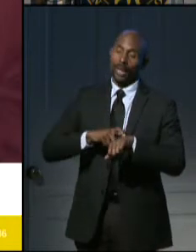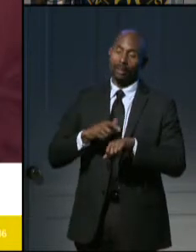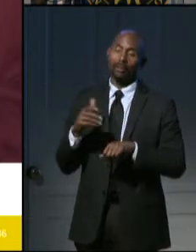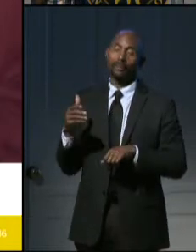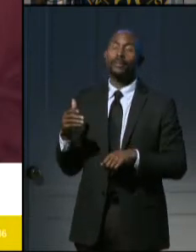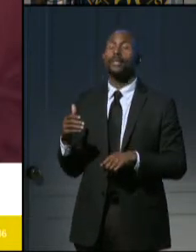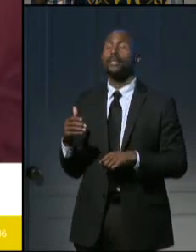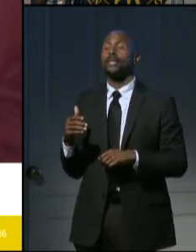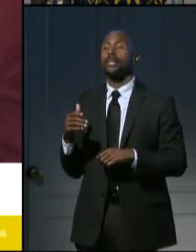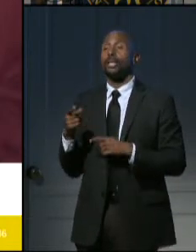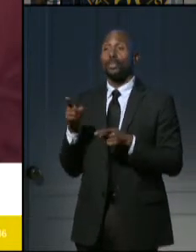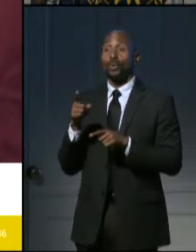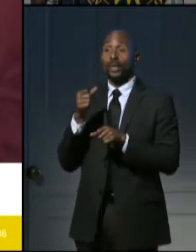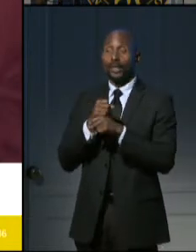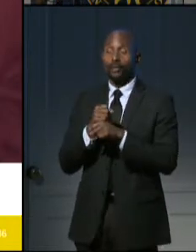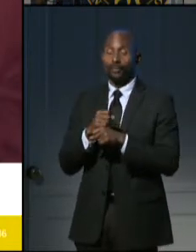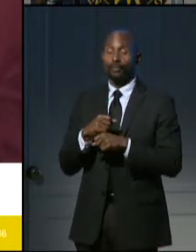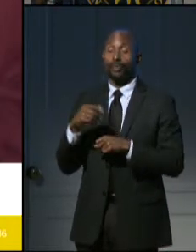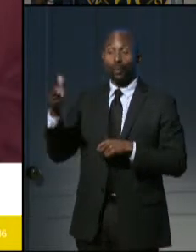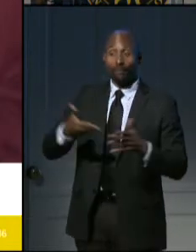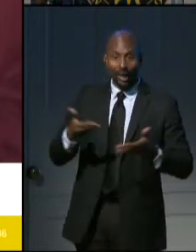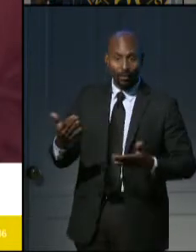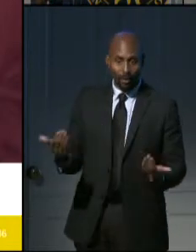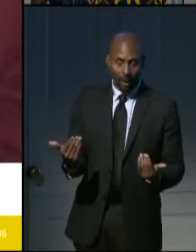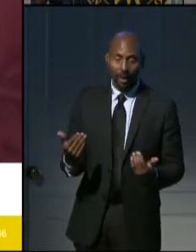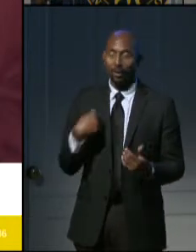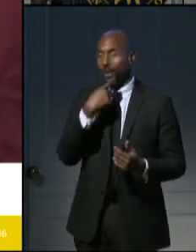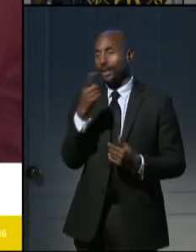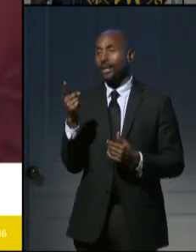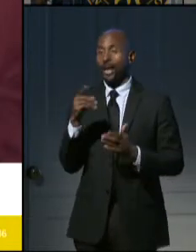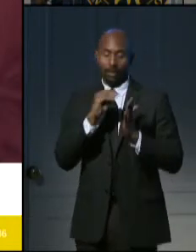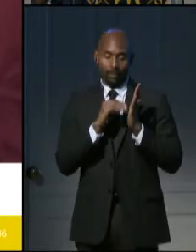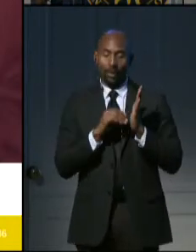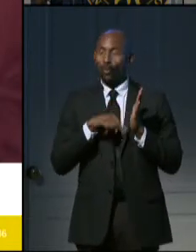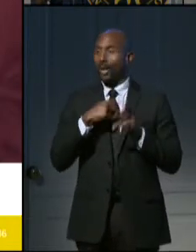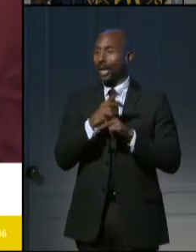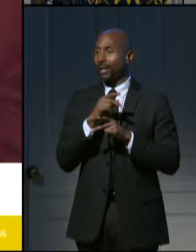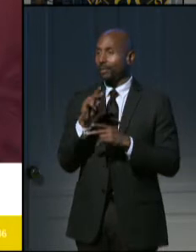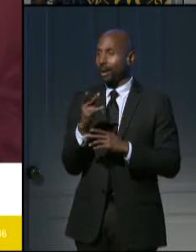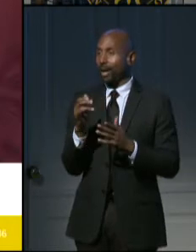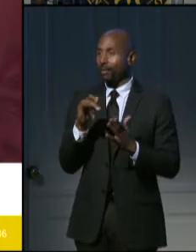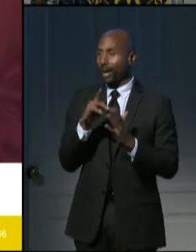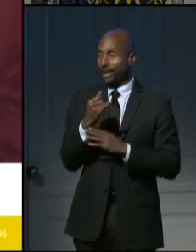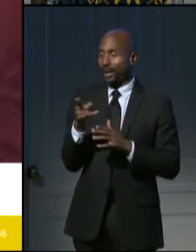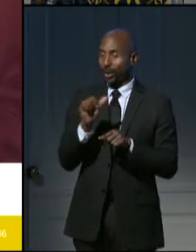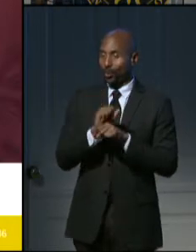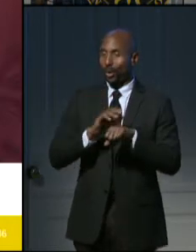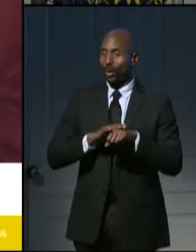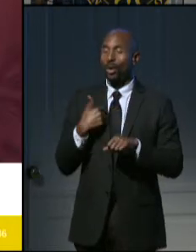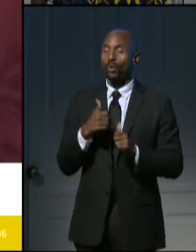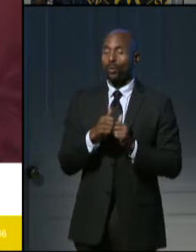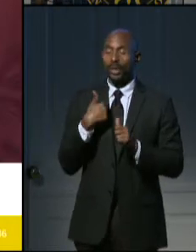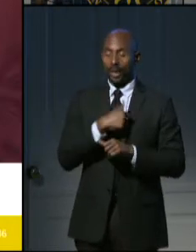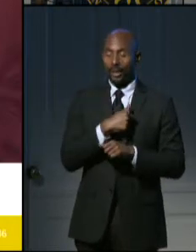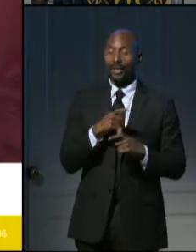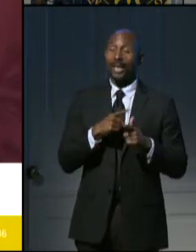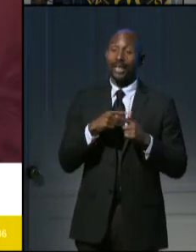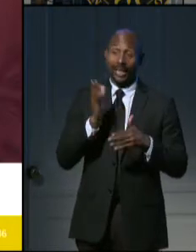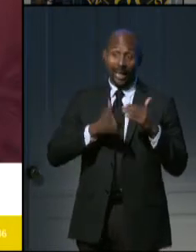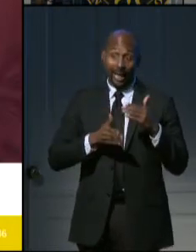of what project they're working on with us. And then at the end of the year, we also share back a newsletter with them that talks about